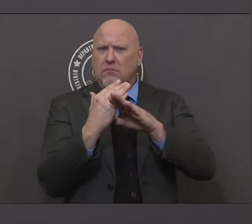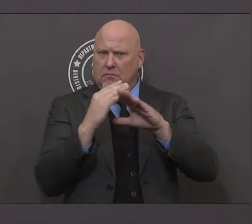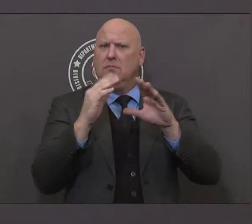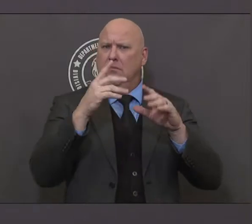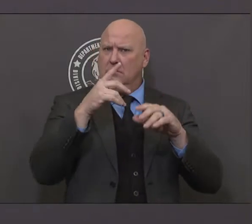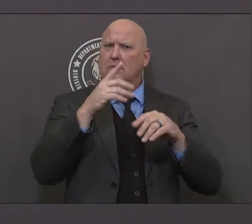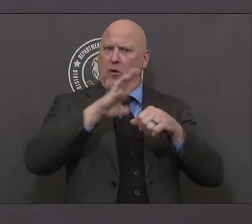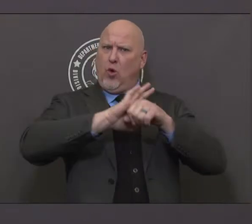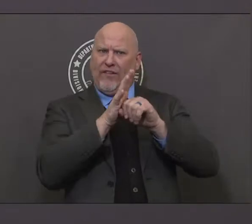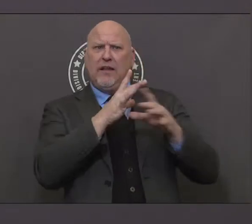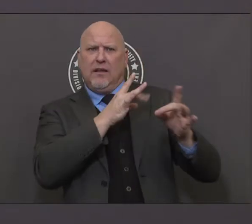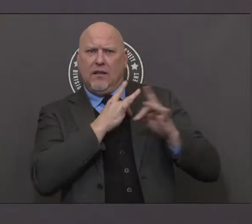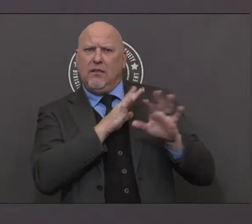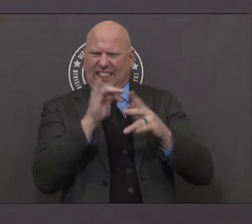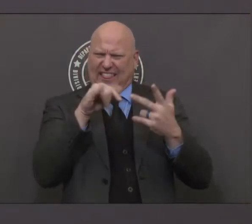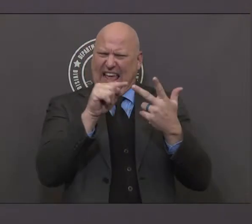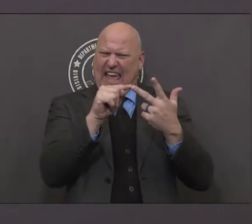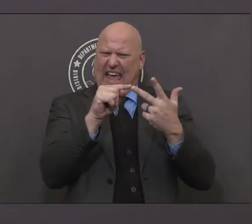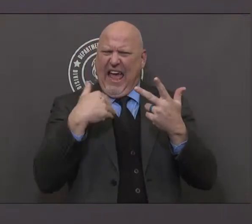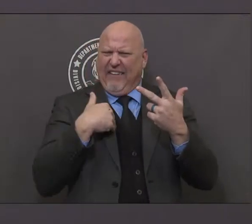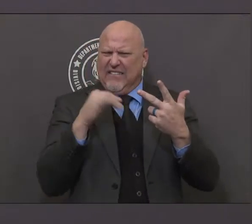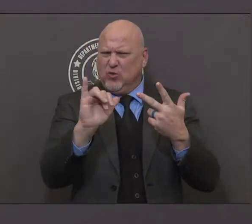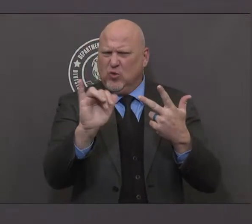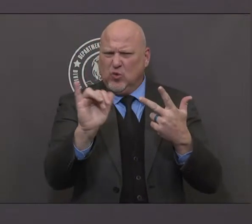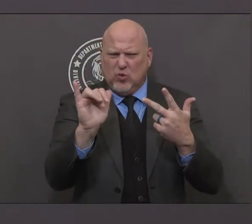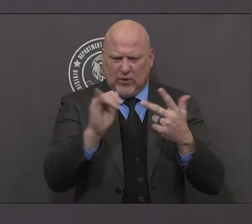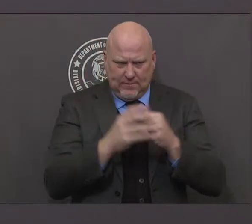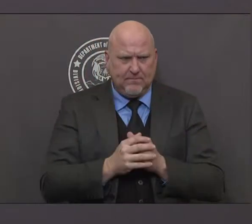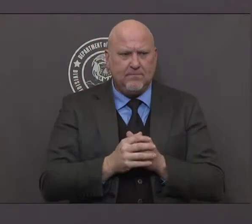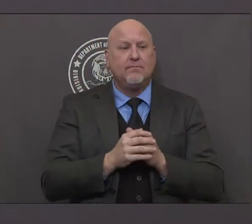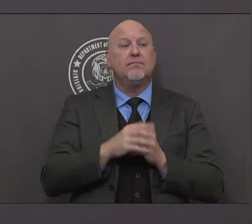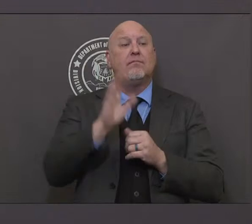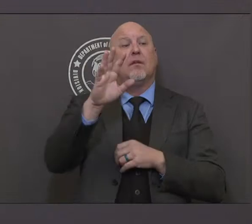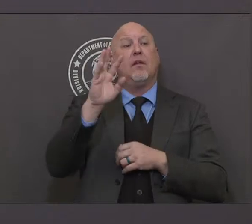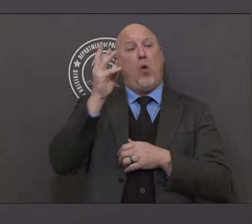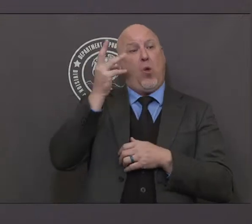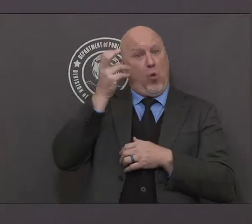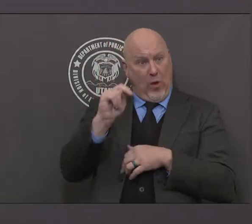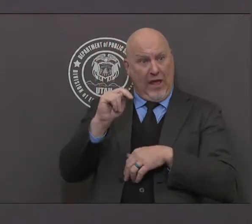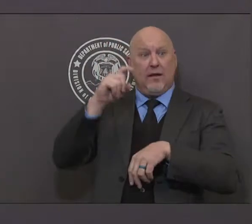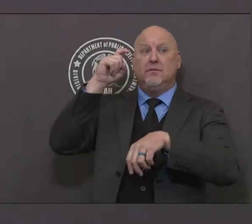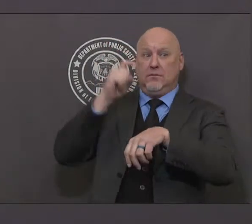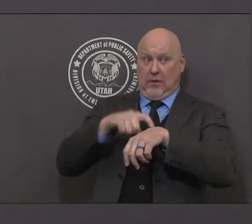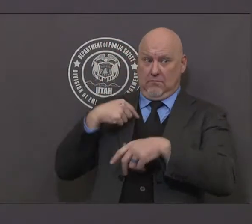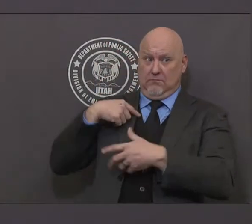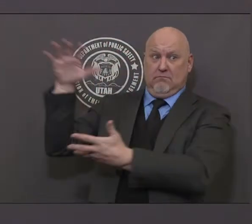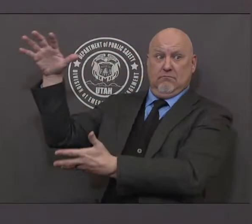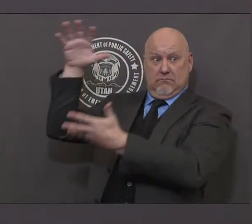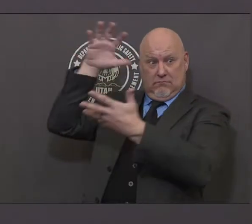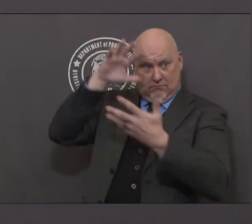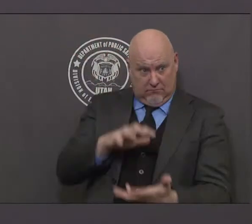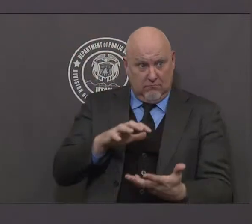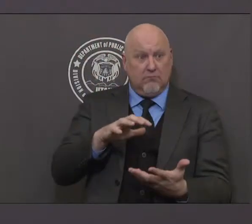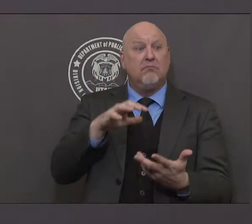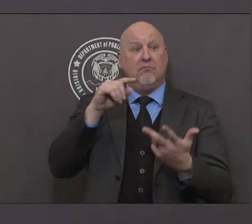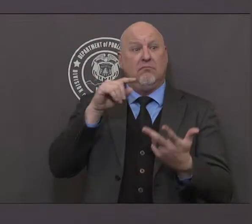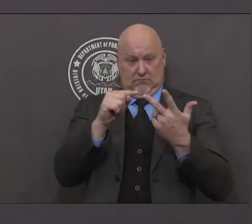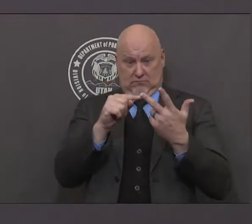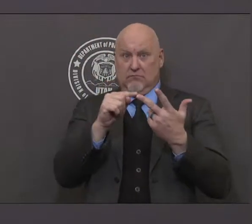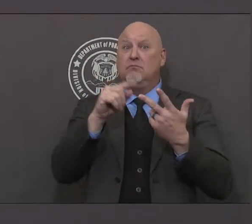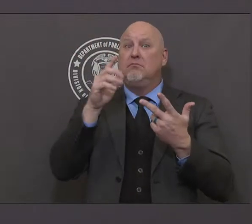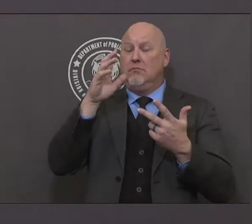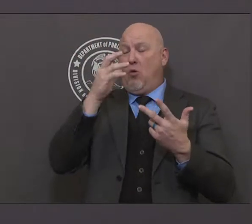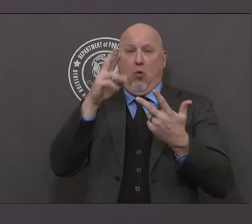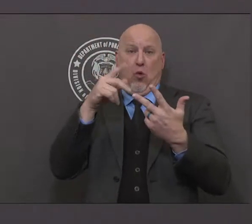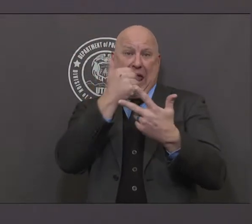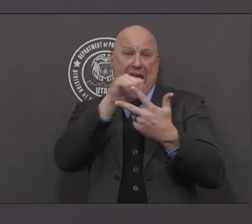becomes available, that we all, when it becomes our turn to take the vaccine, we all get the vaccine, whether it's Johnson & Johnson,